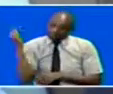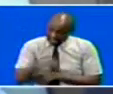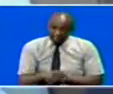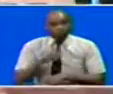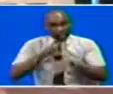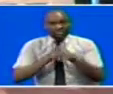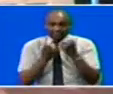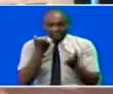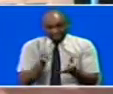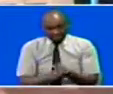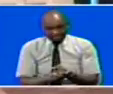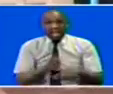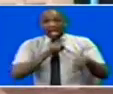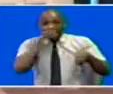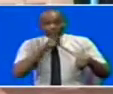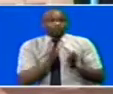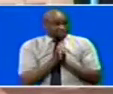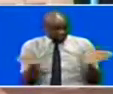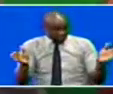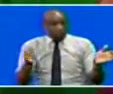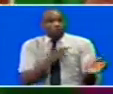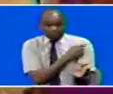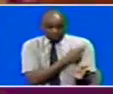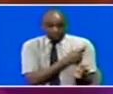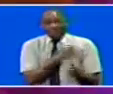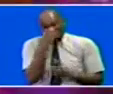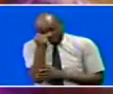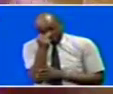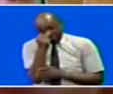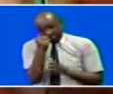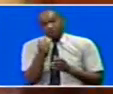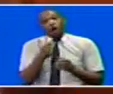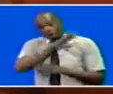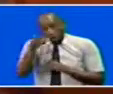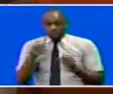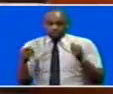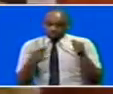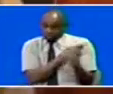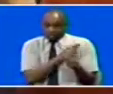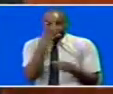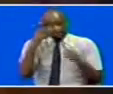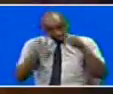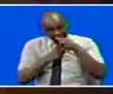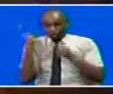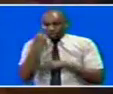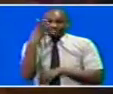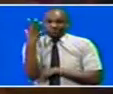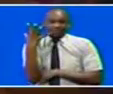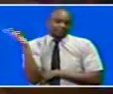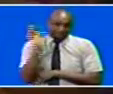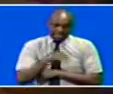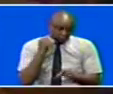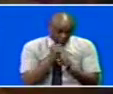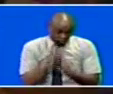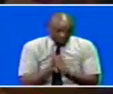seek services. At the Embu General Hospital, 5 out of the 46 doctors at the hospital had resumed duty and the